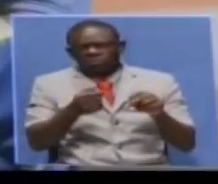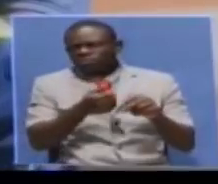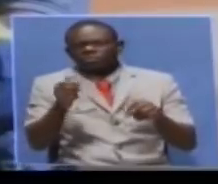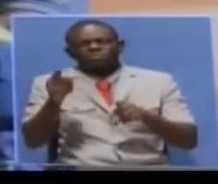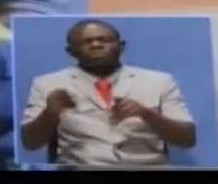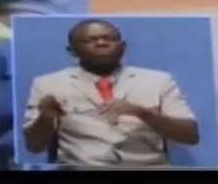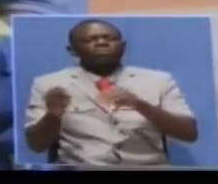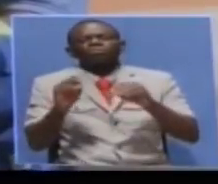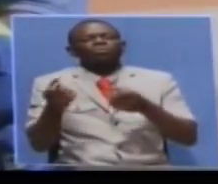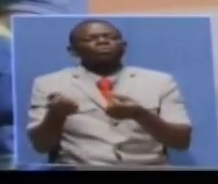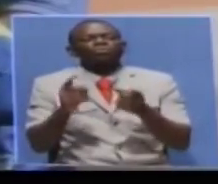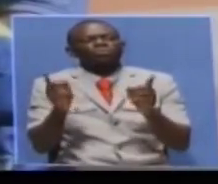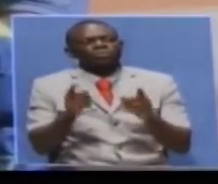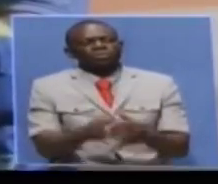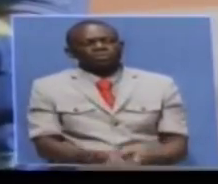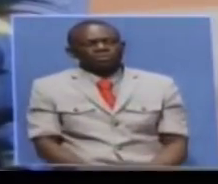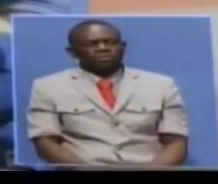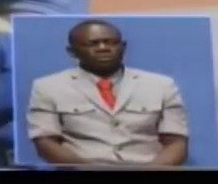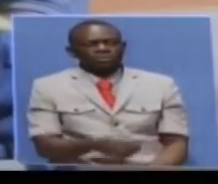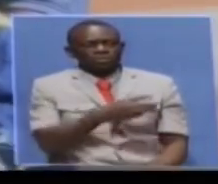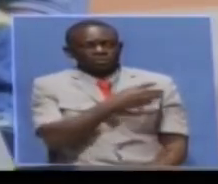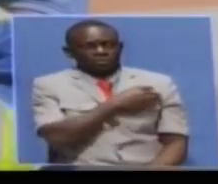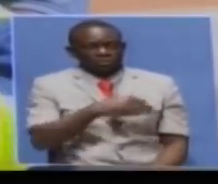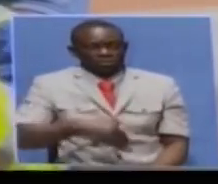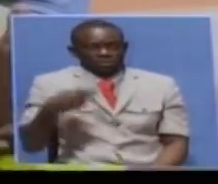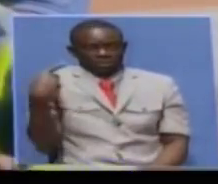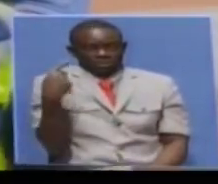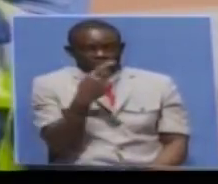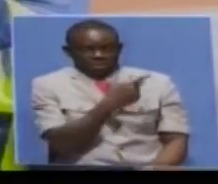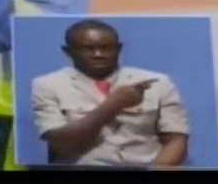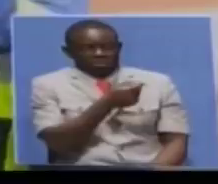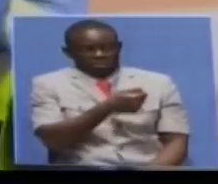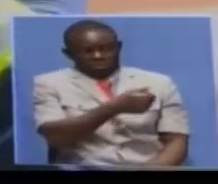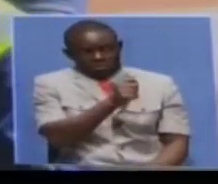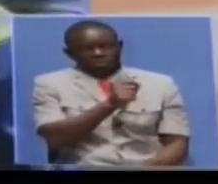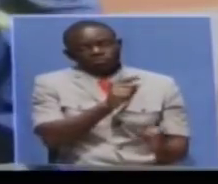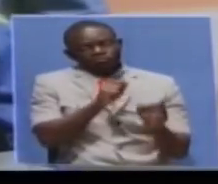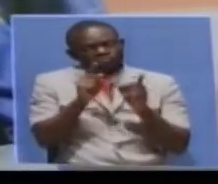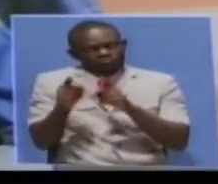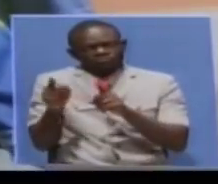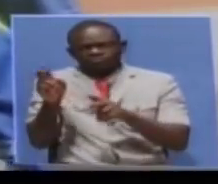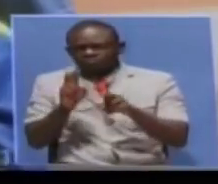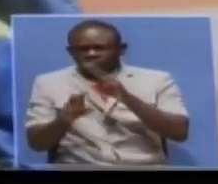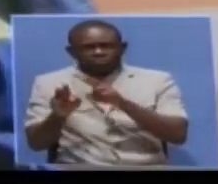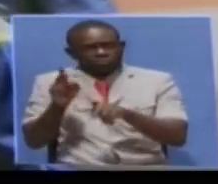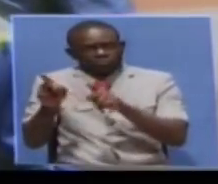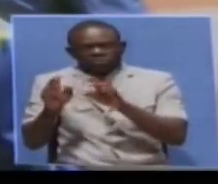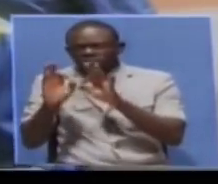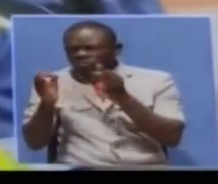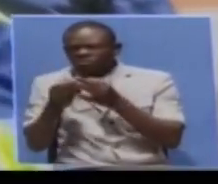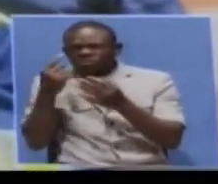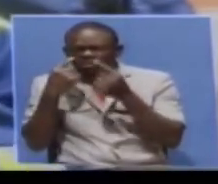Area Member of Parliament Jonas Chanda visited the area where he held a meeting with the affected families and the